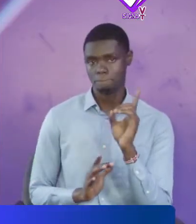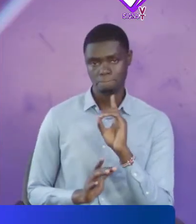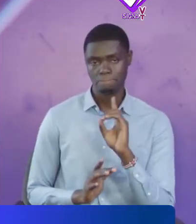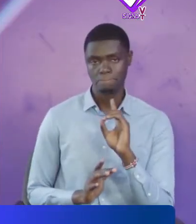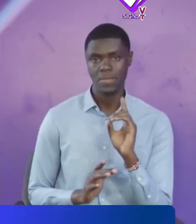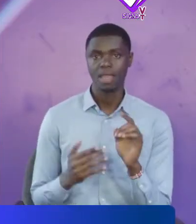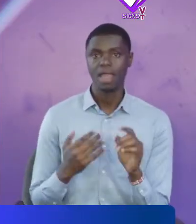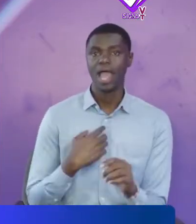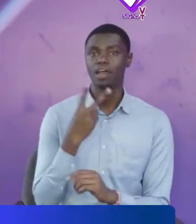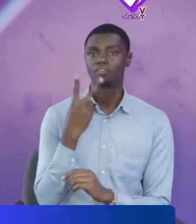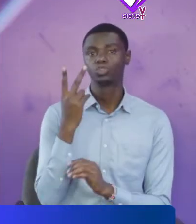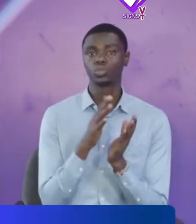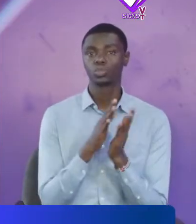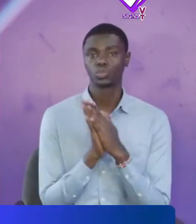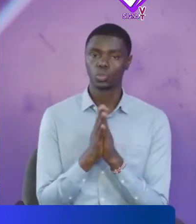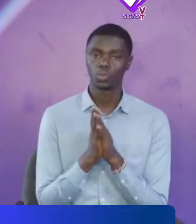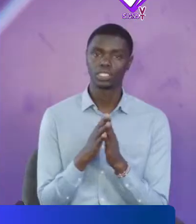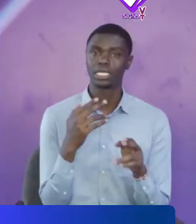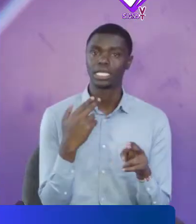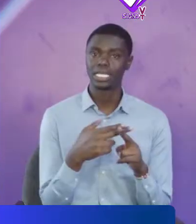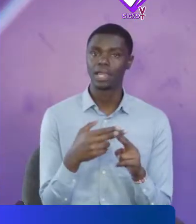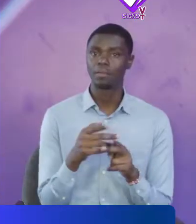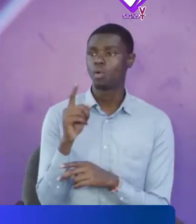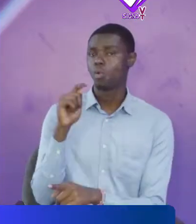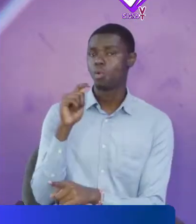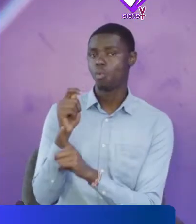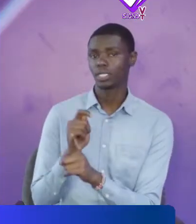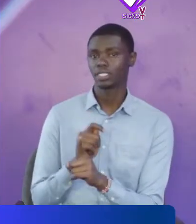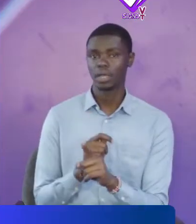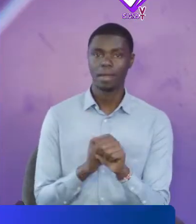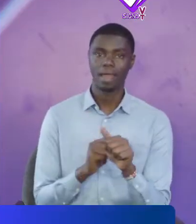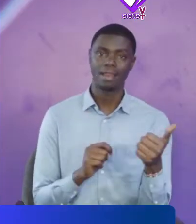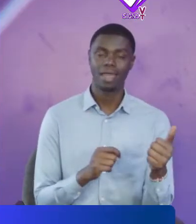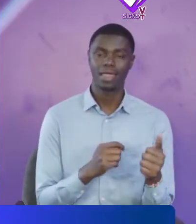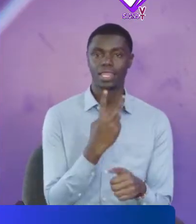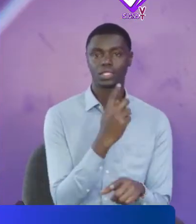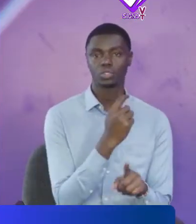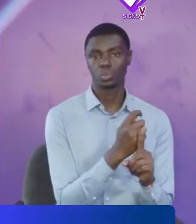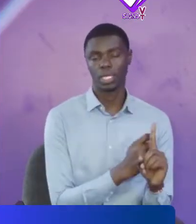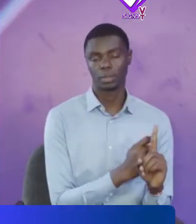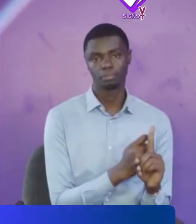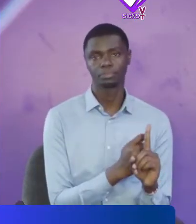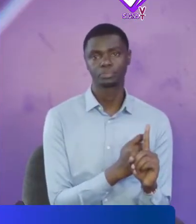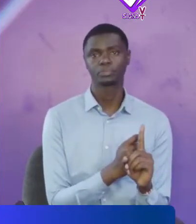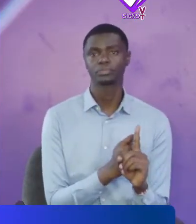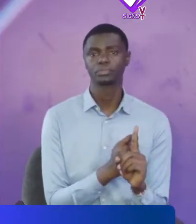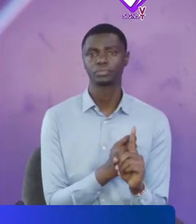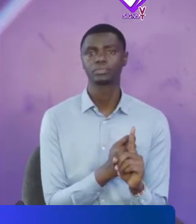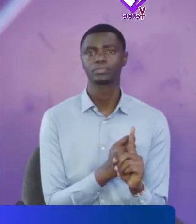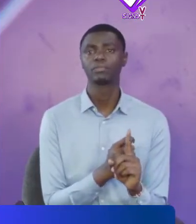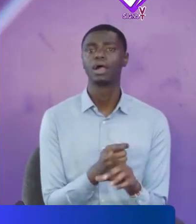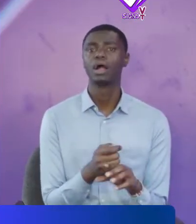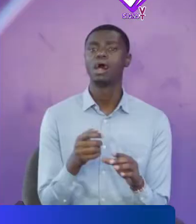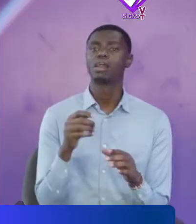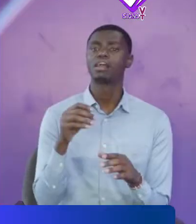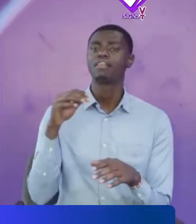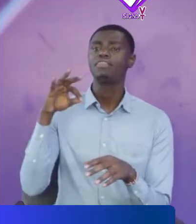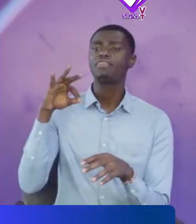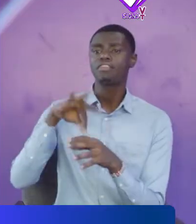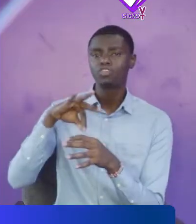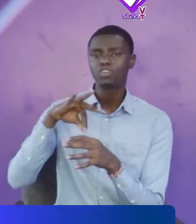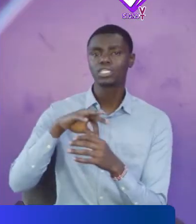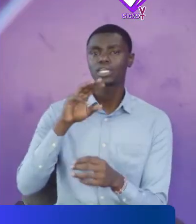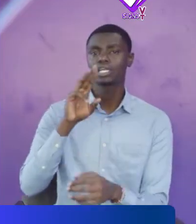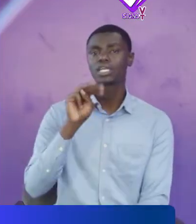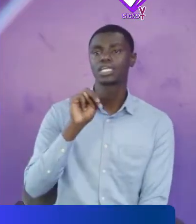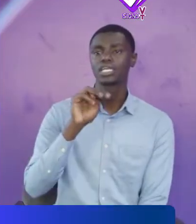are two narratives here, which is called one term, another is called what? Two term. Yeah. So even the voting in Mbere